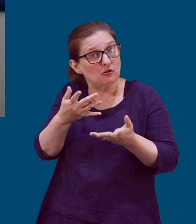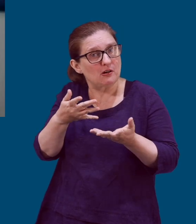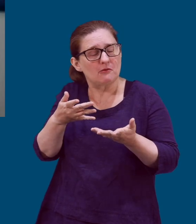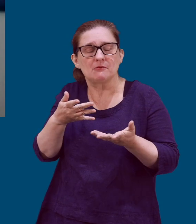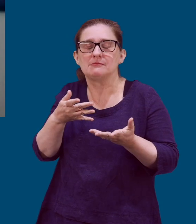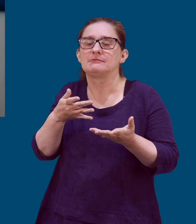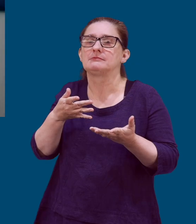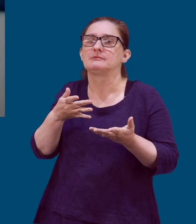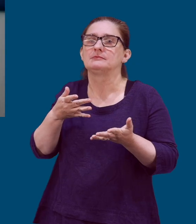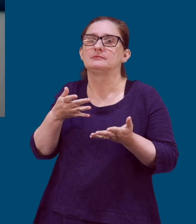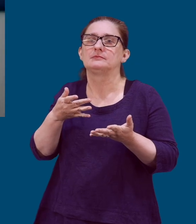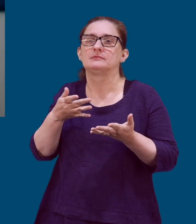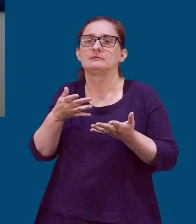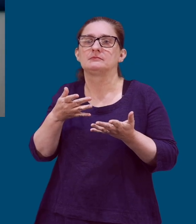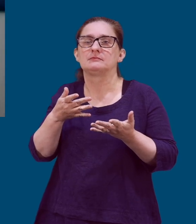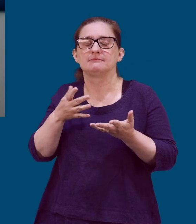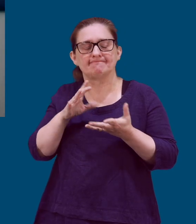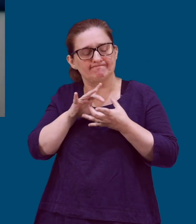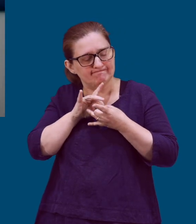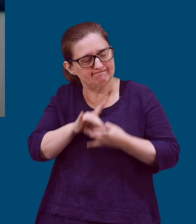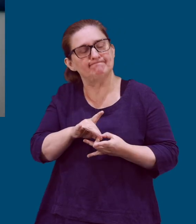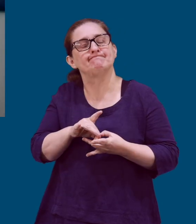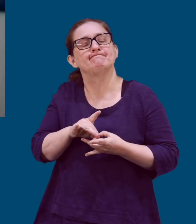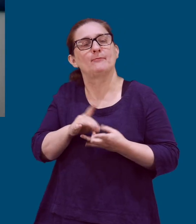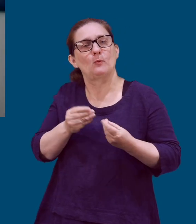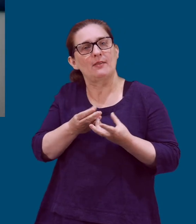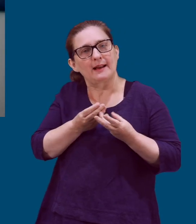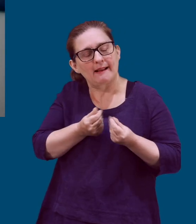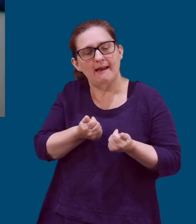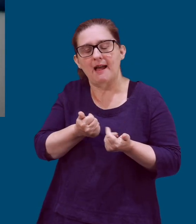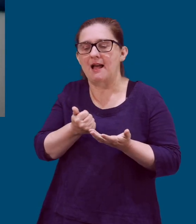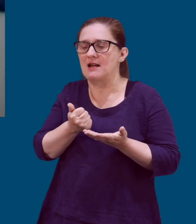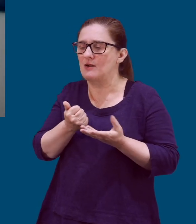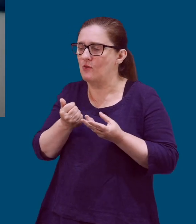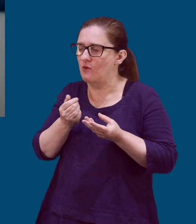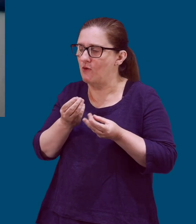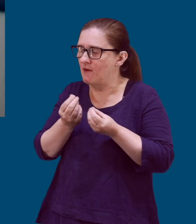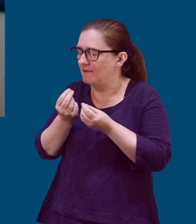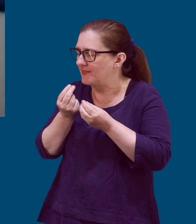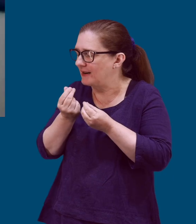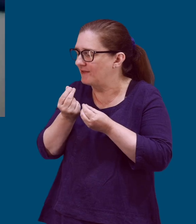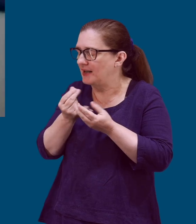And so while you're tethering yourself to that clay or to your clay fingers,